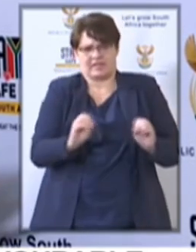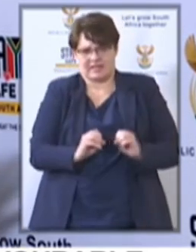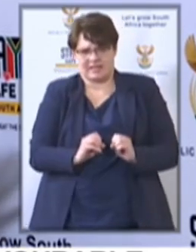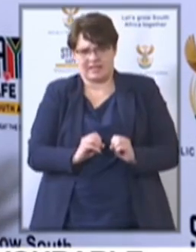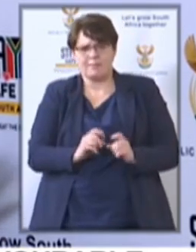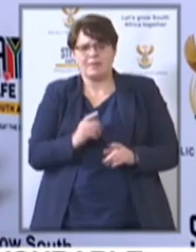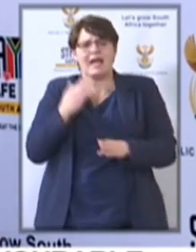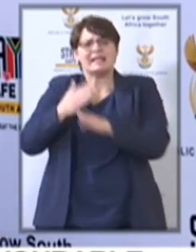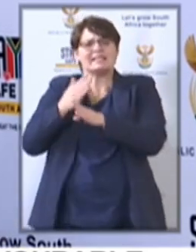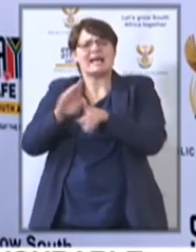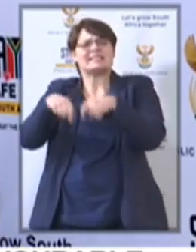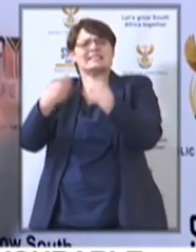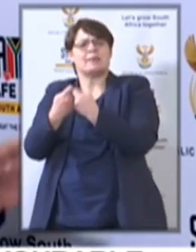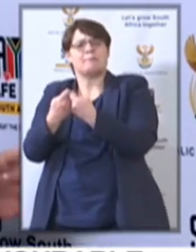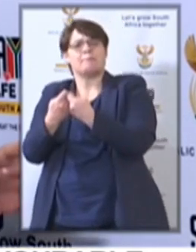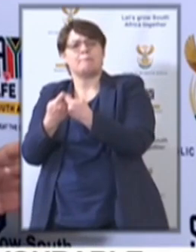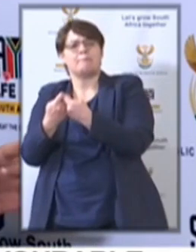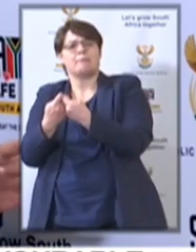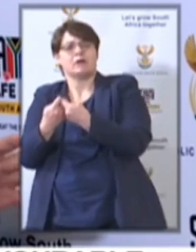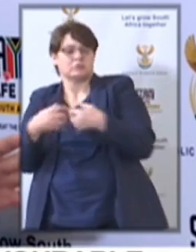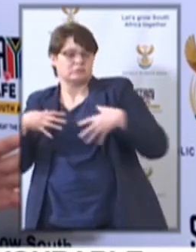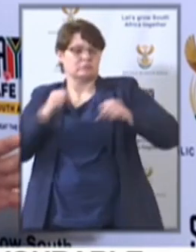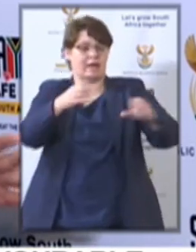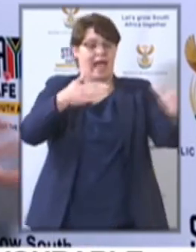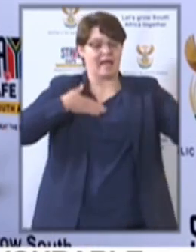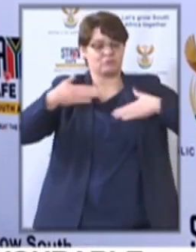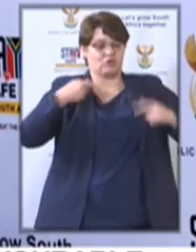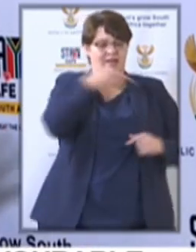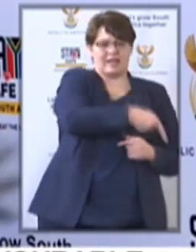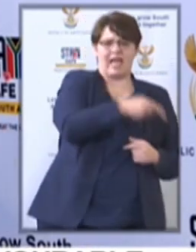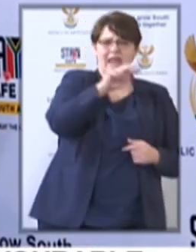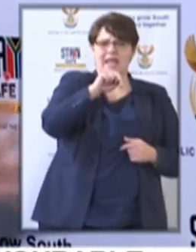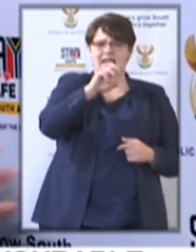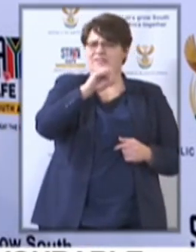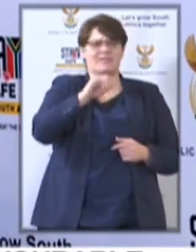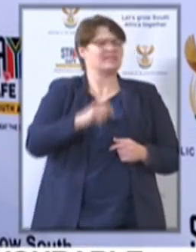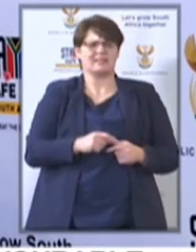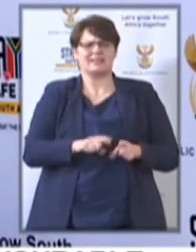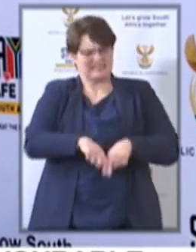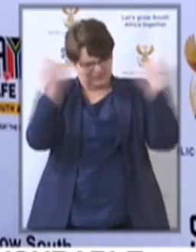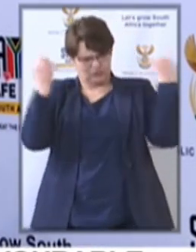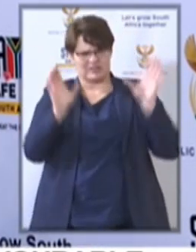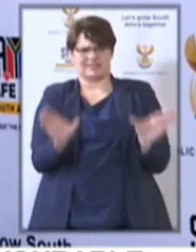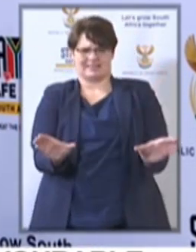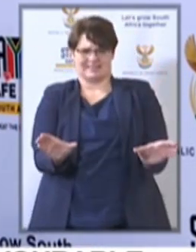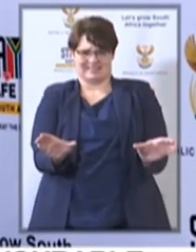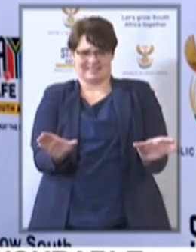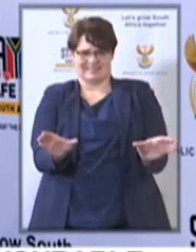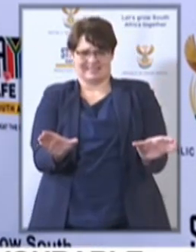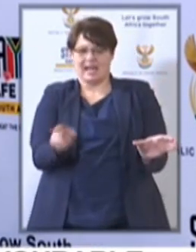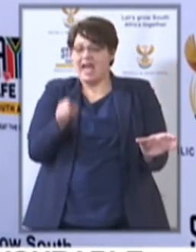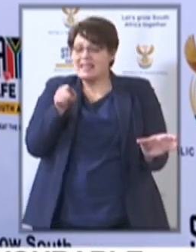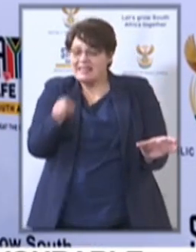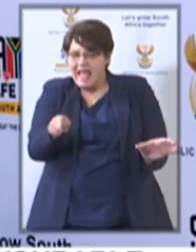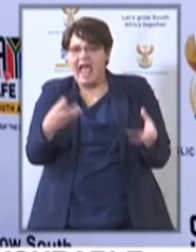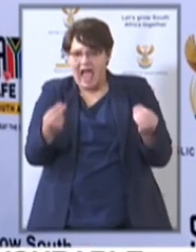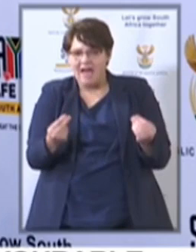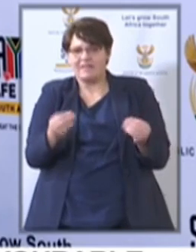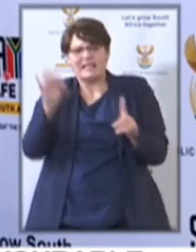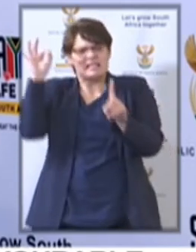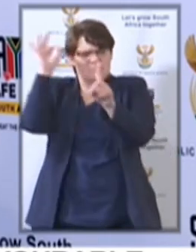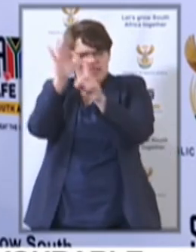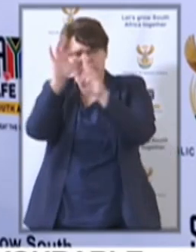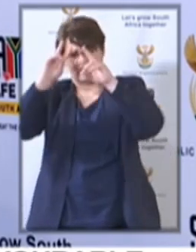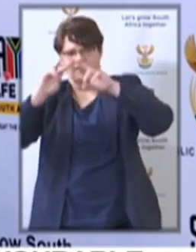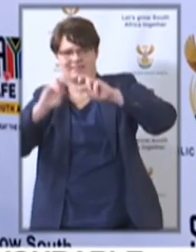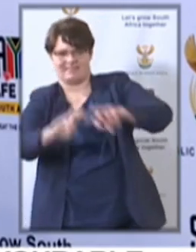this task team is not to administer NSFAS. I want to clear that confusion. It is to do a particular investigation